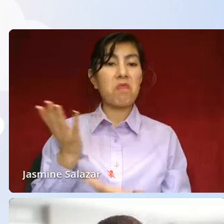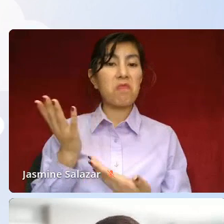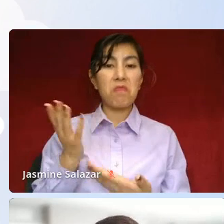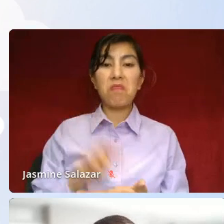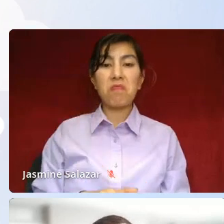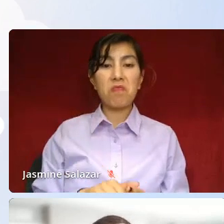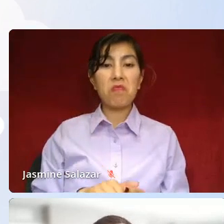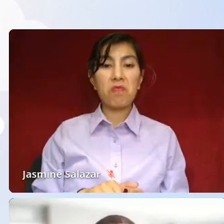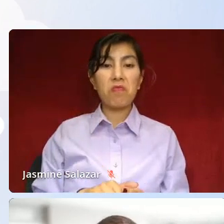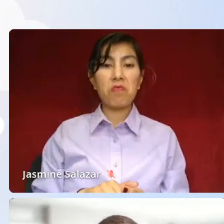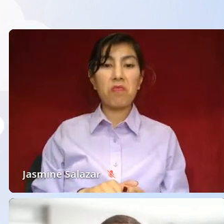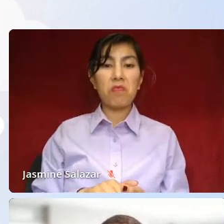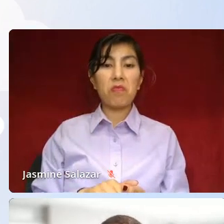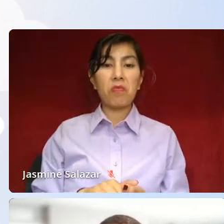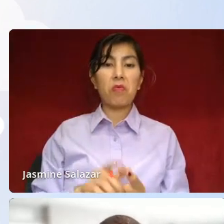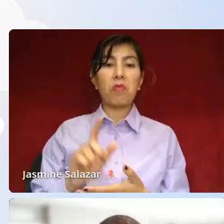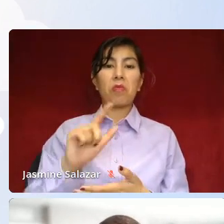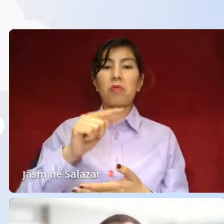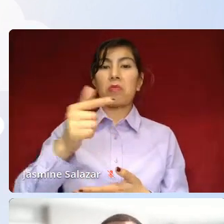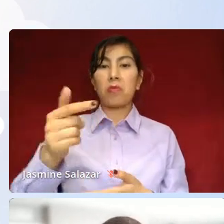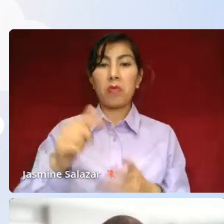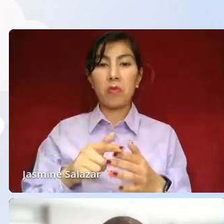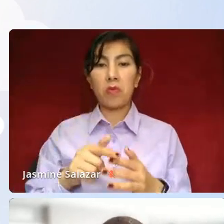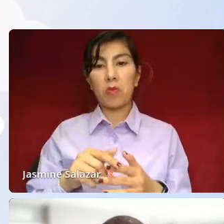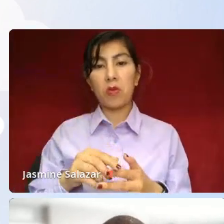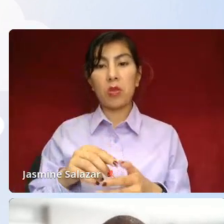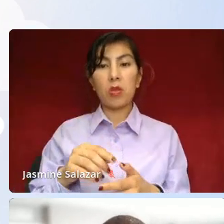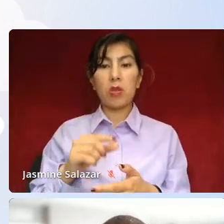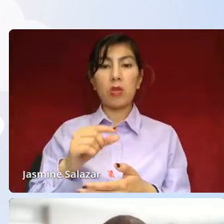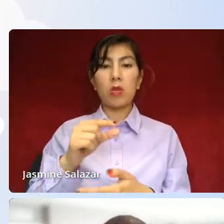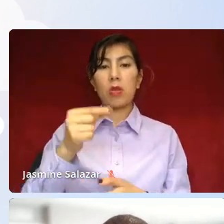and we're going to turn it over for our graphic illustrator.